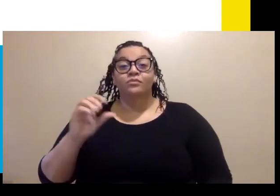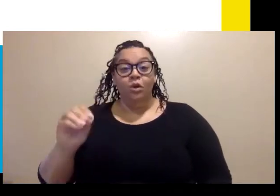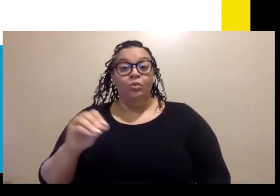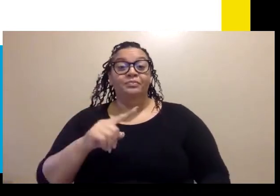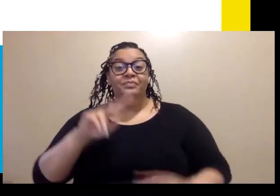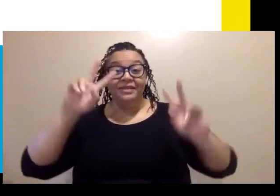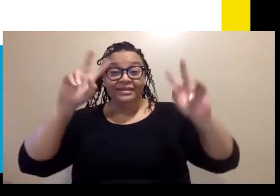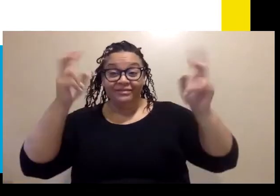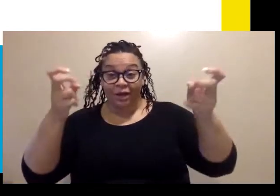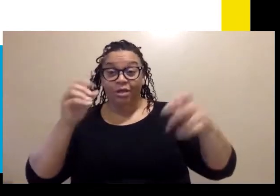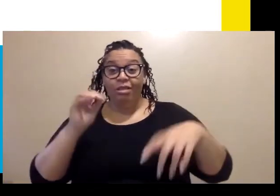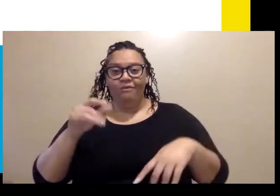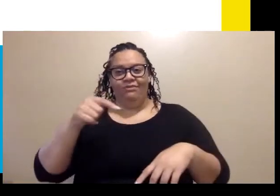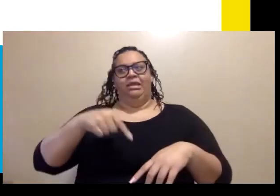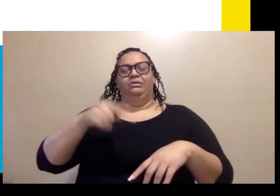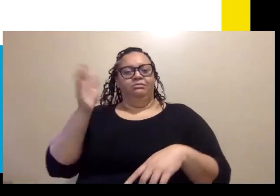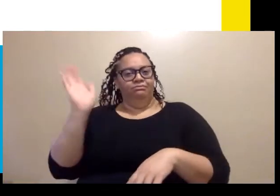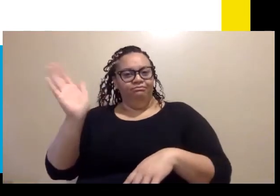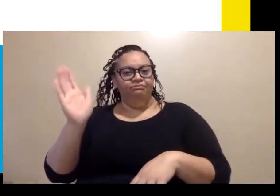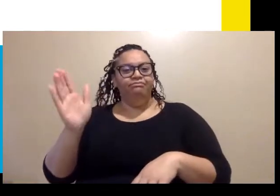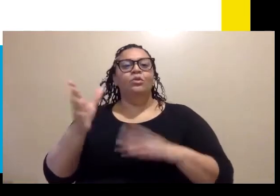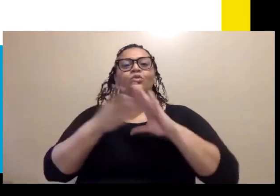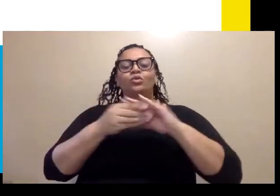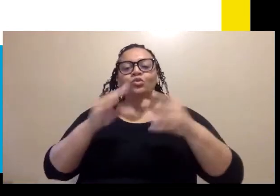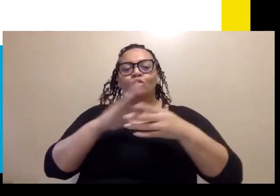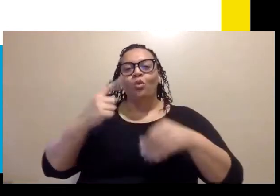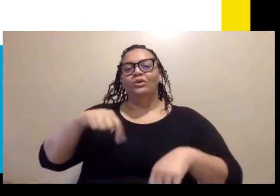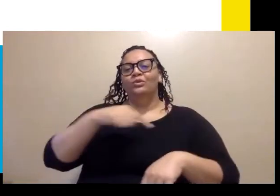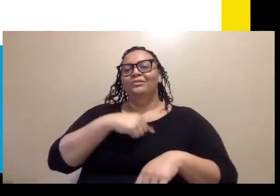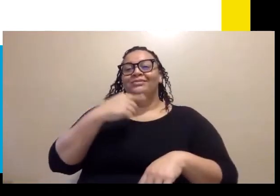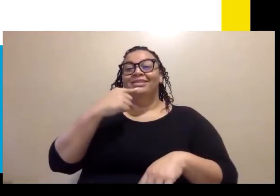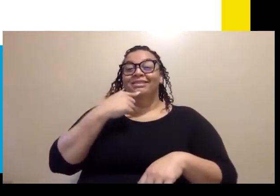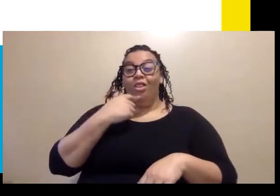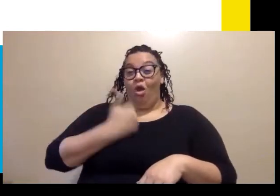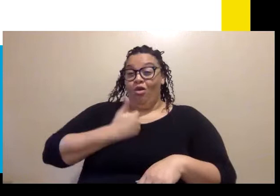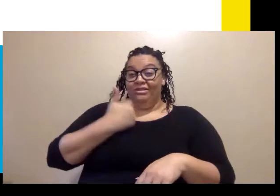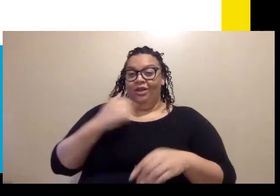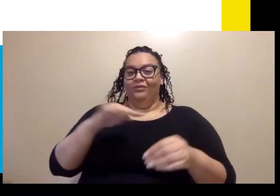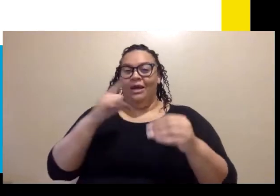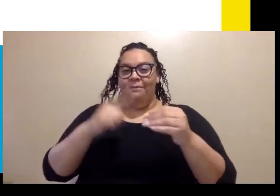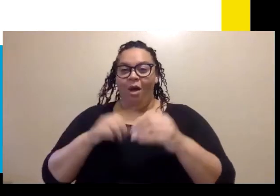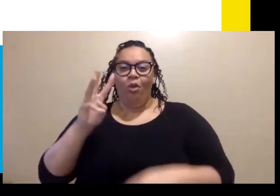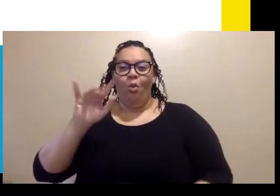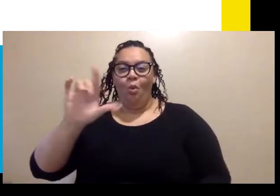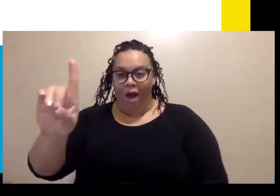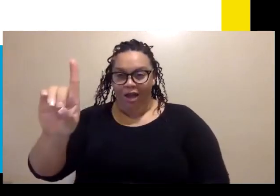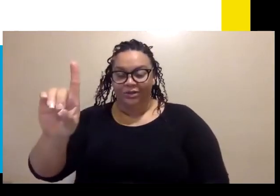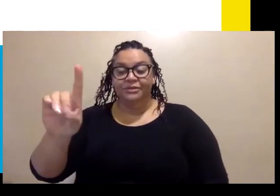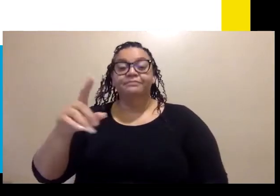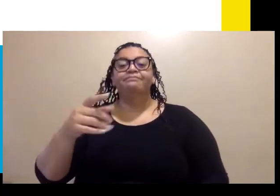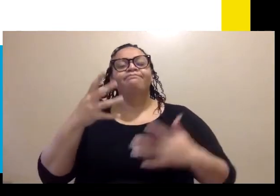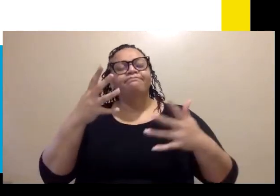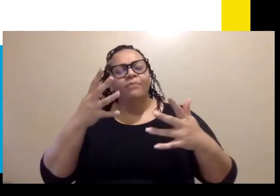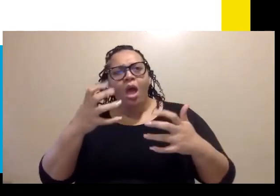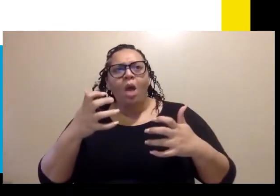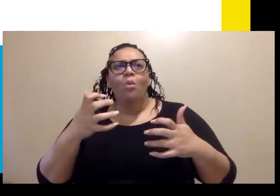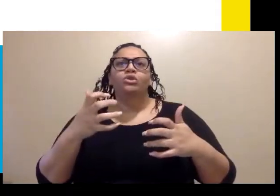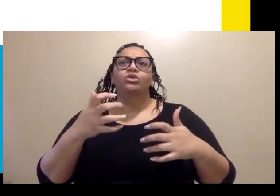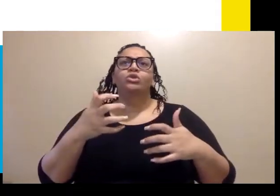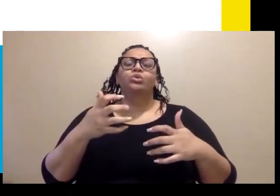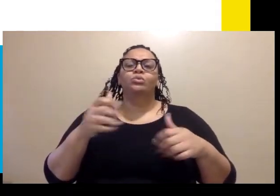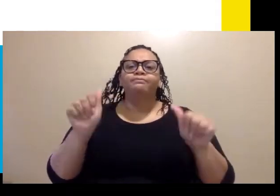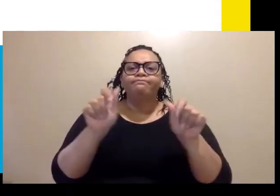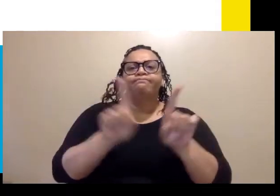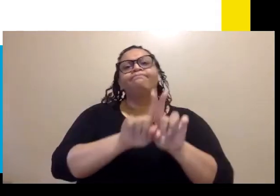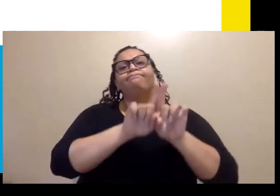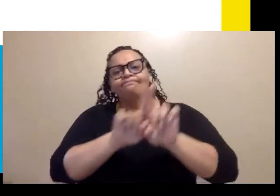of this talk is Stories We Tell Ourselves About the Wild. And so I want to take you all through a journey of what the wild